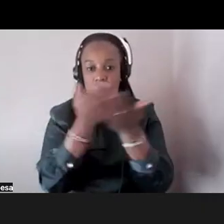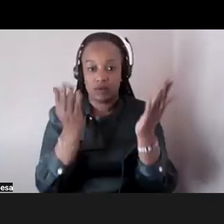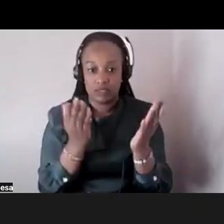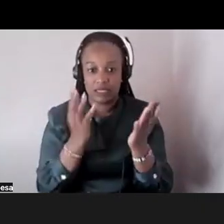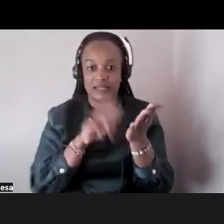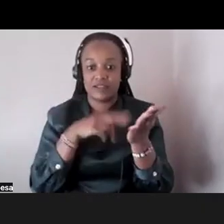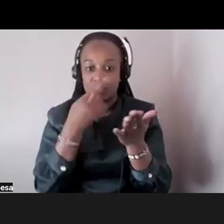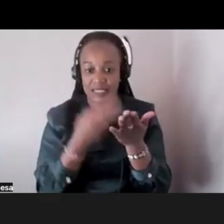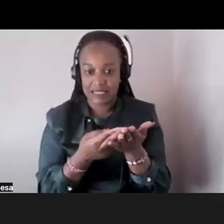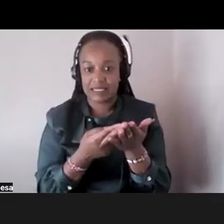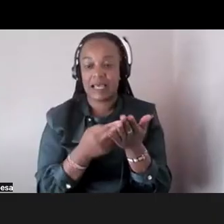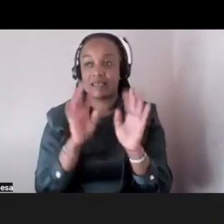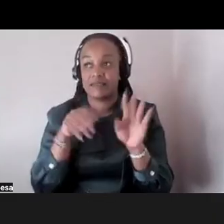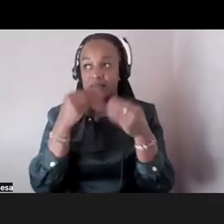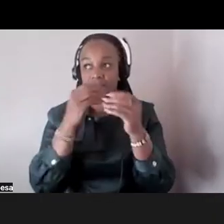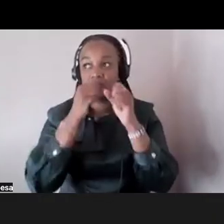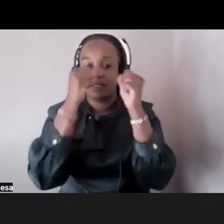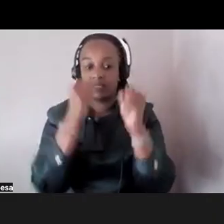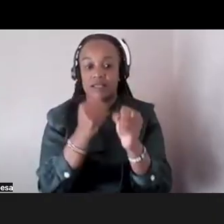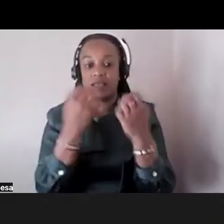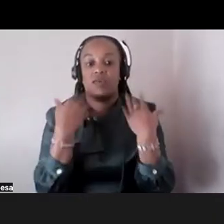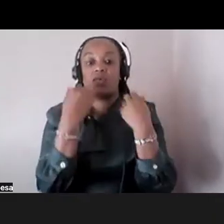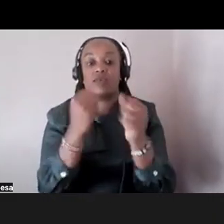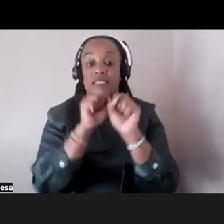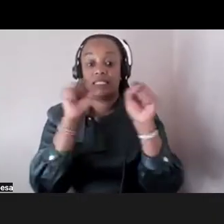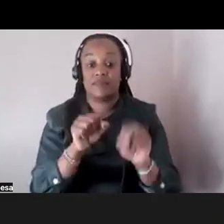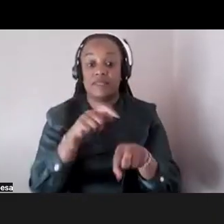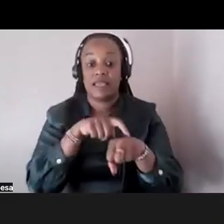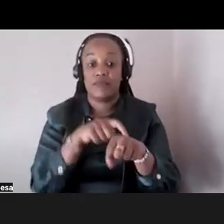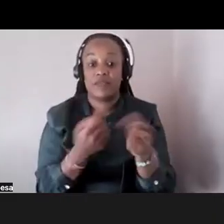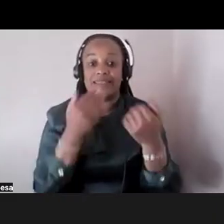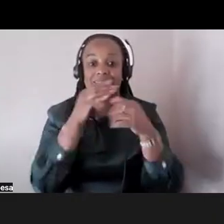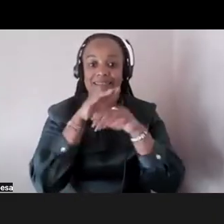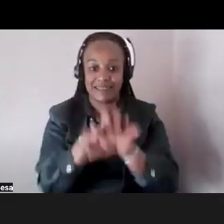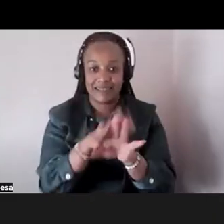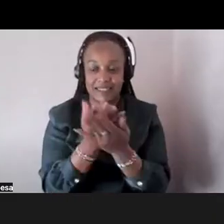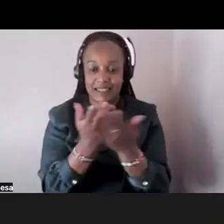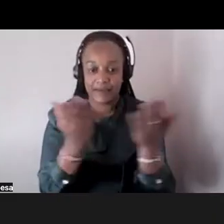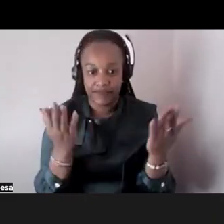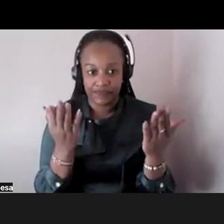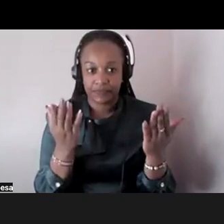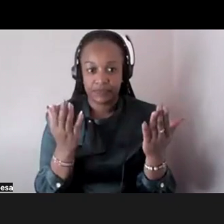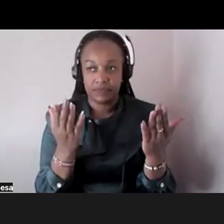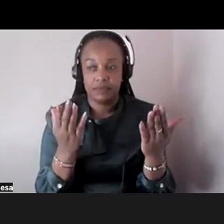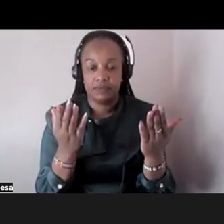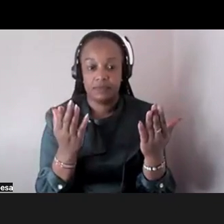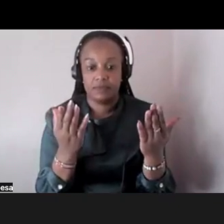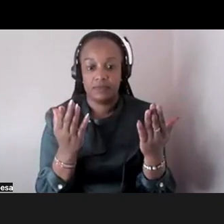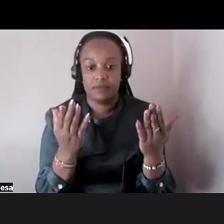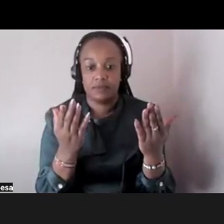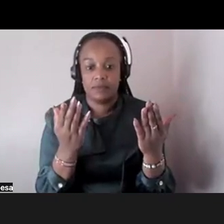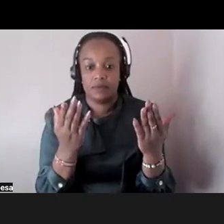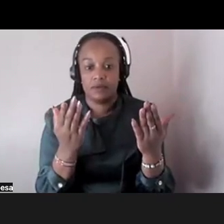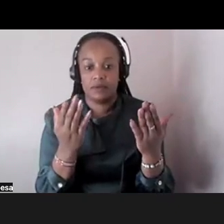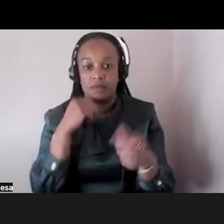level, that we're strengthening health systems as we integrate them. Building skills of health workers is a key component of that, and similar to the work